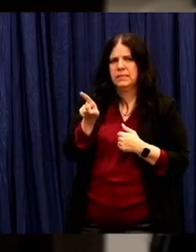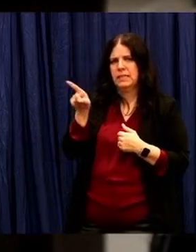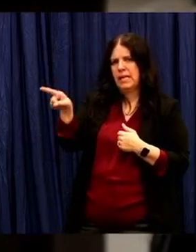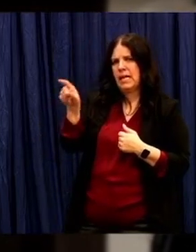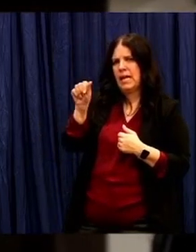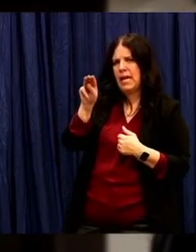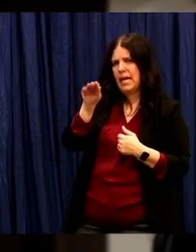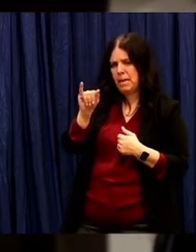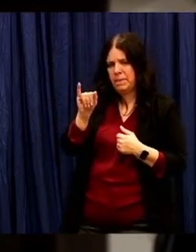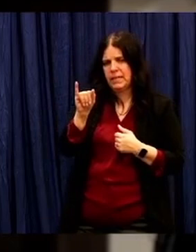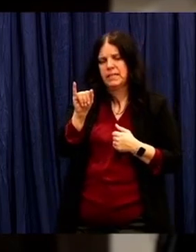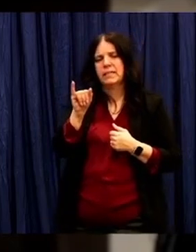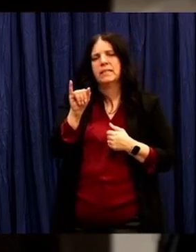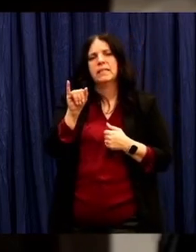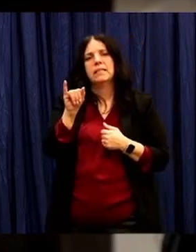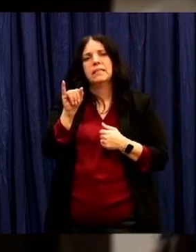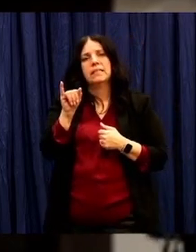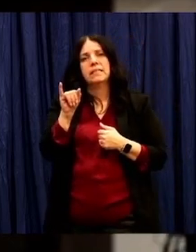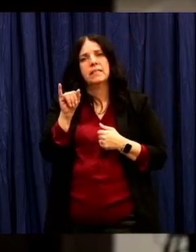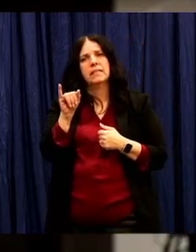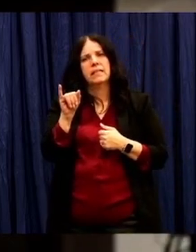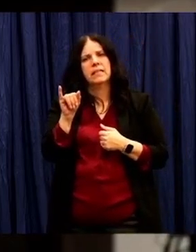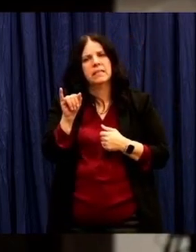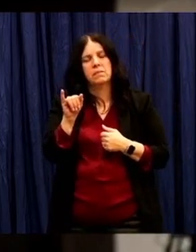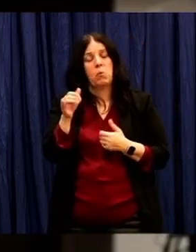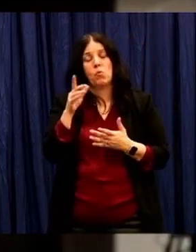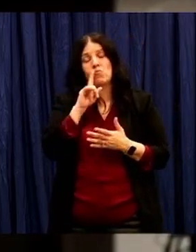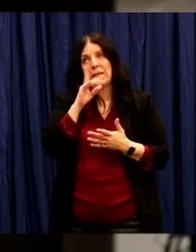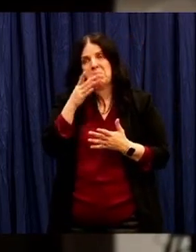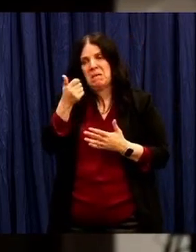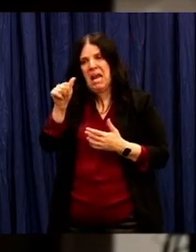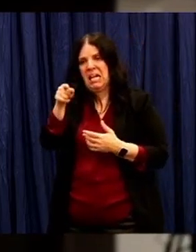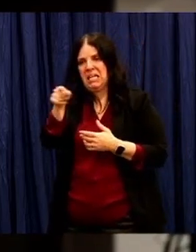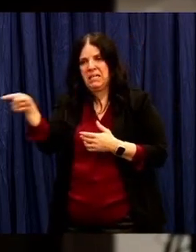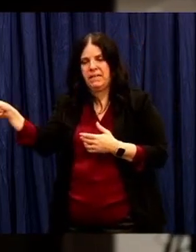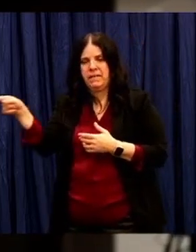Amy, have you heard of the Helen, or really anybody, have you